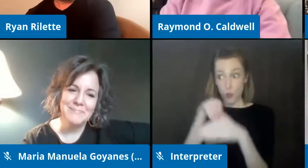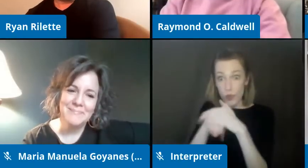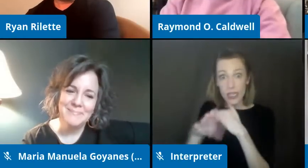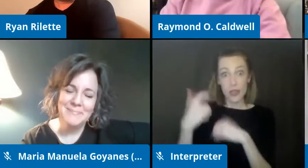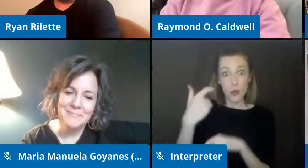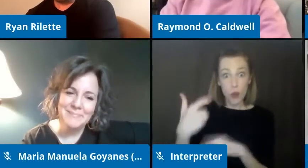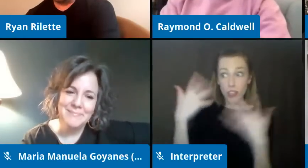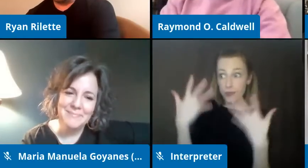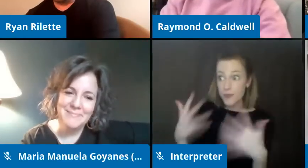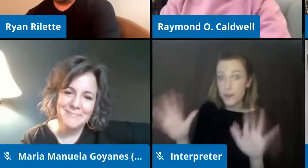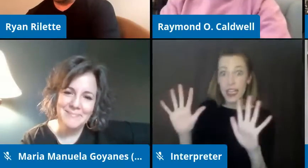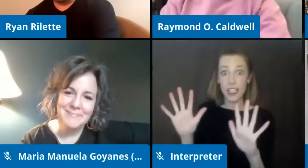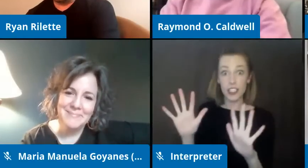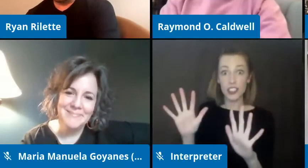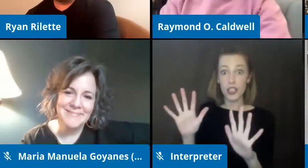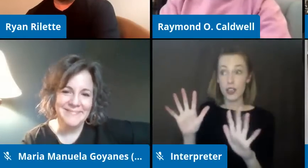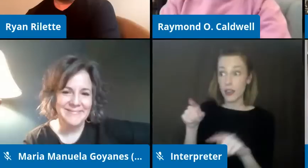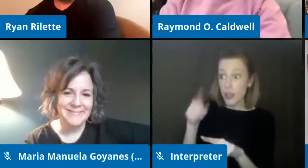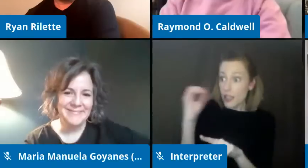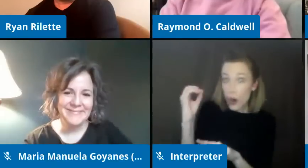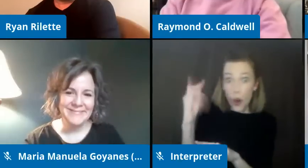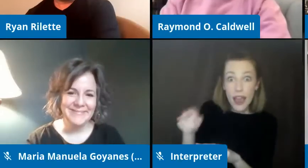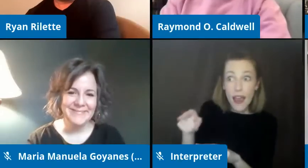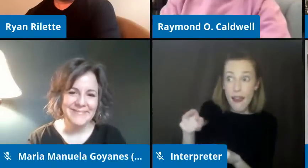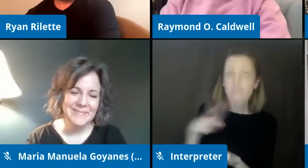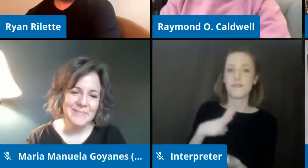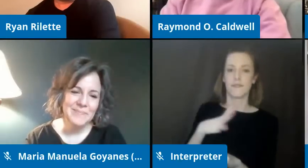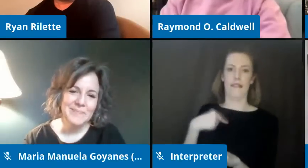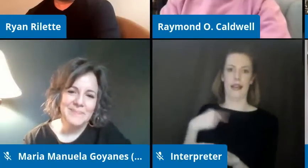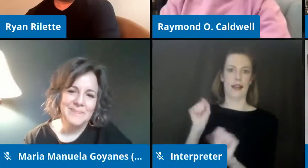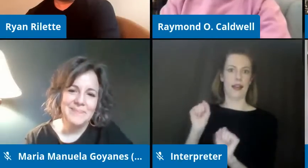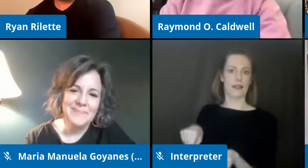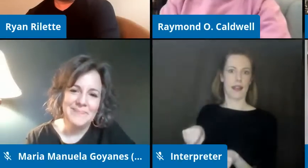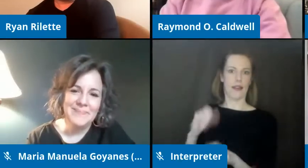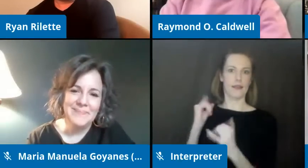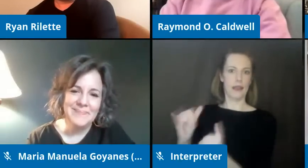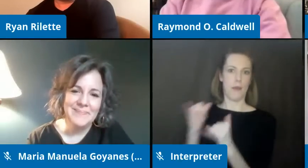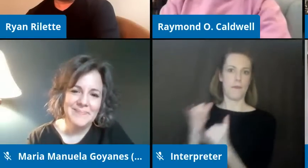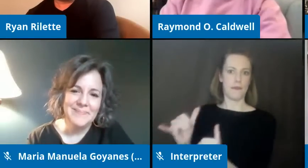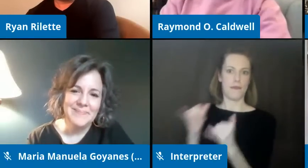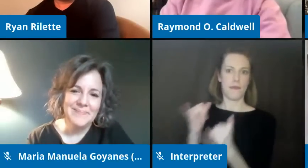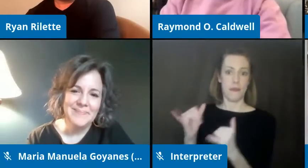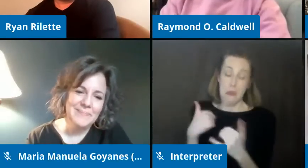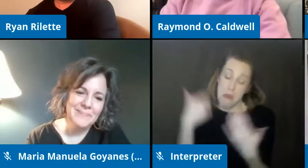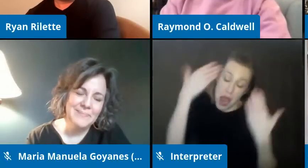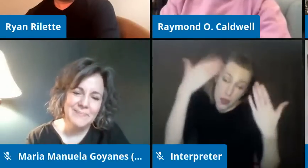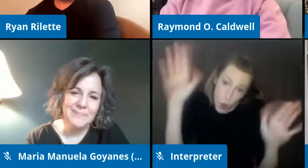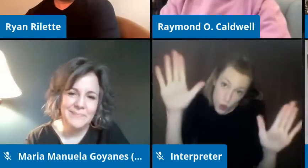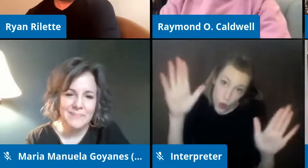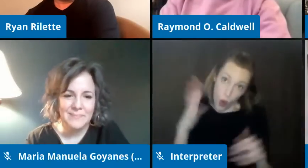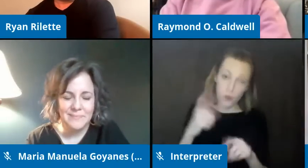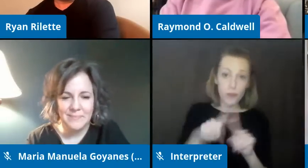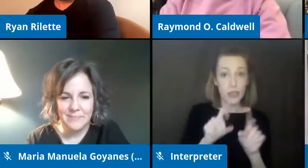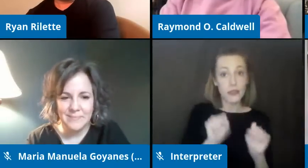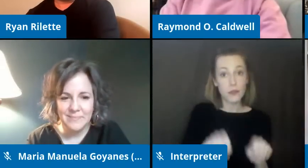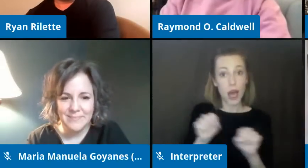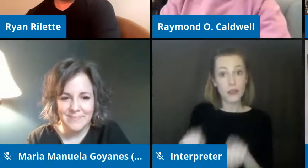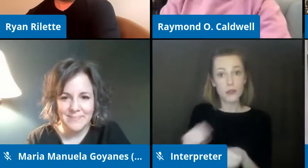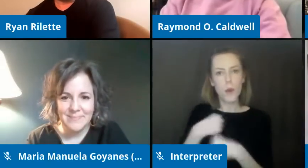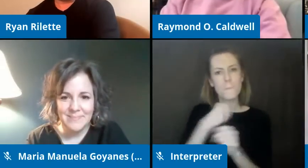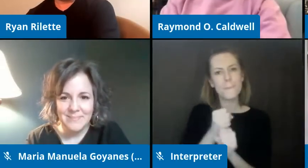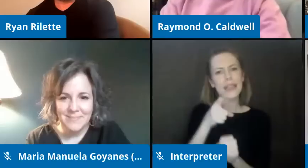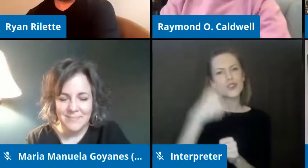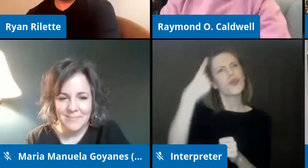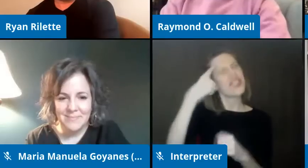I don't know if that's true, but I'm just saying that this is a possibility. But it does make you think about all the elements of the ecosystem that could